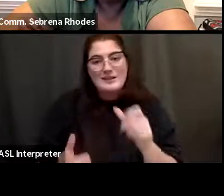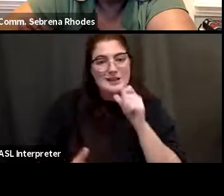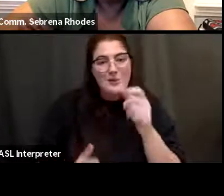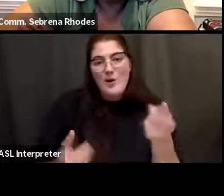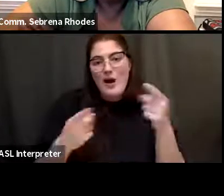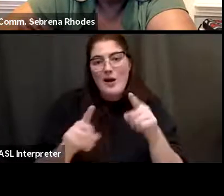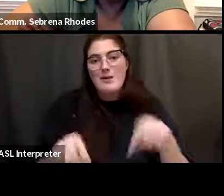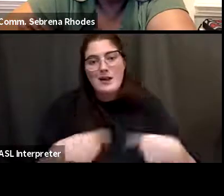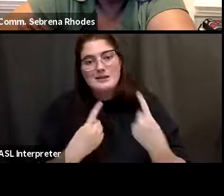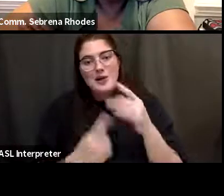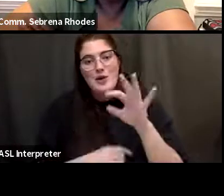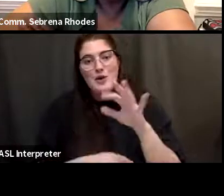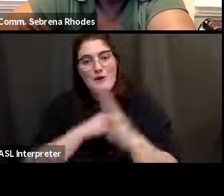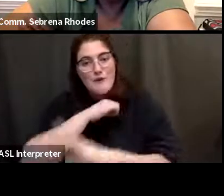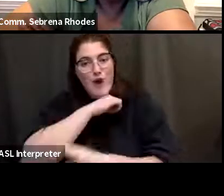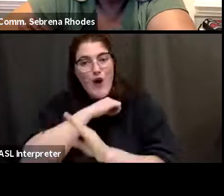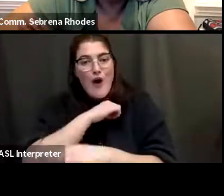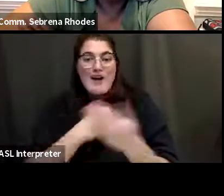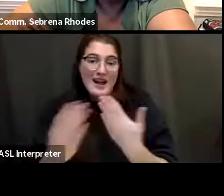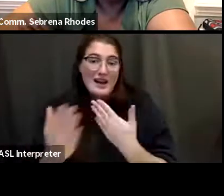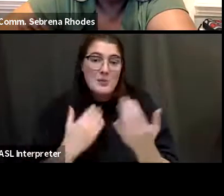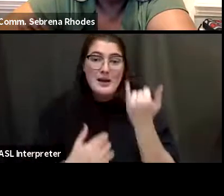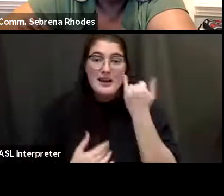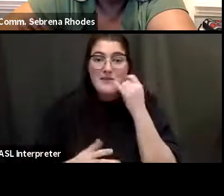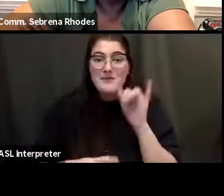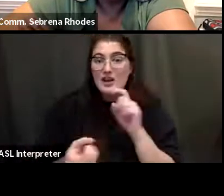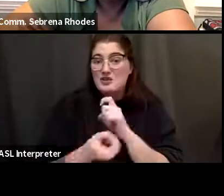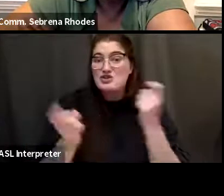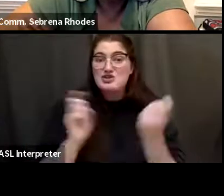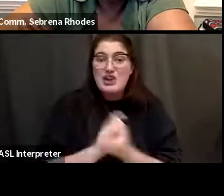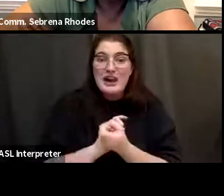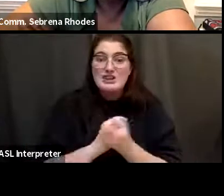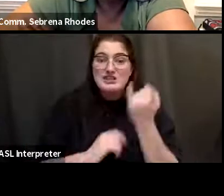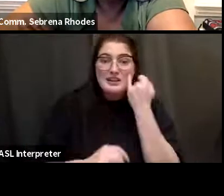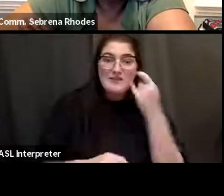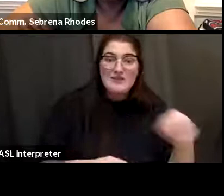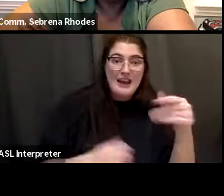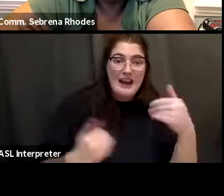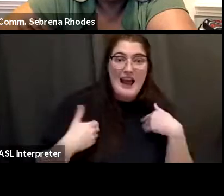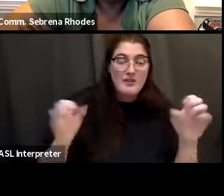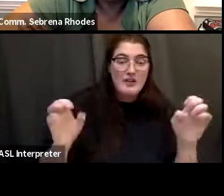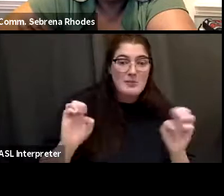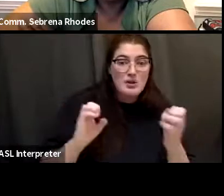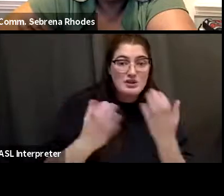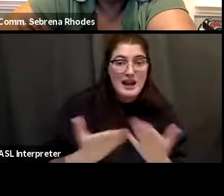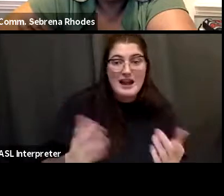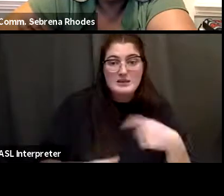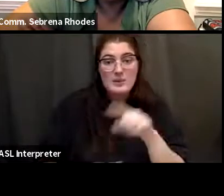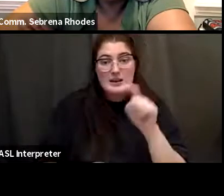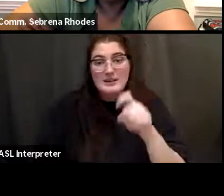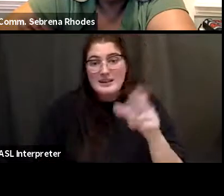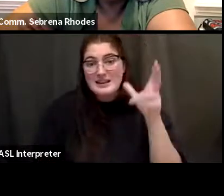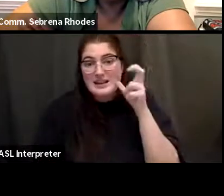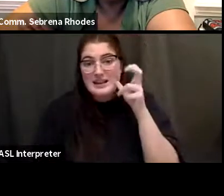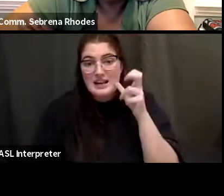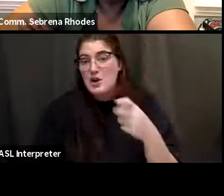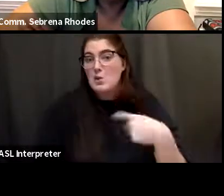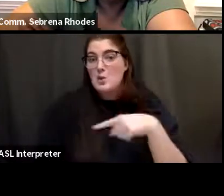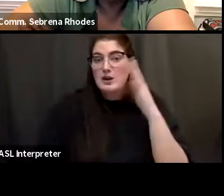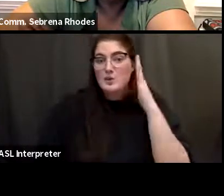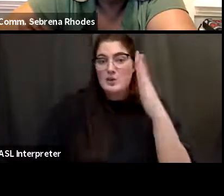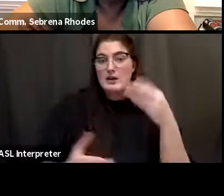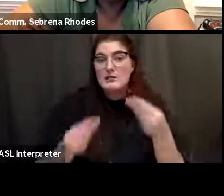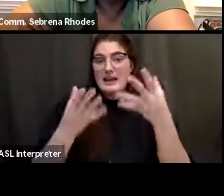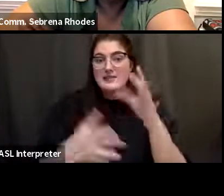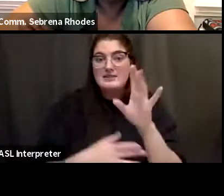fall anyway. But if that changes, if they have any emergency items that we need to hear, you know, we will give you